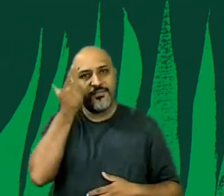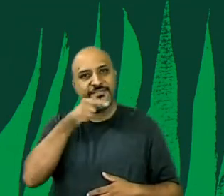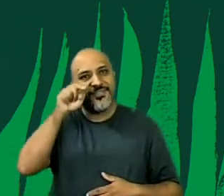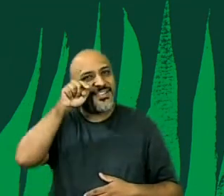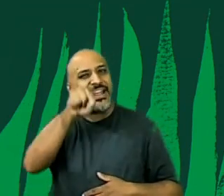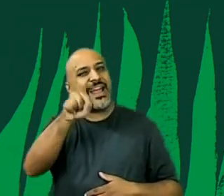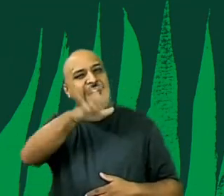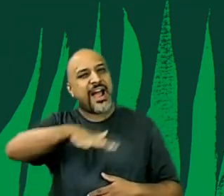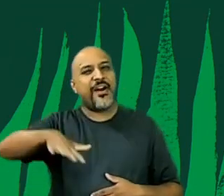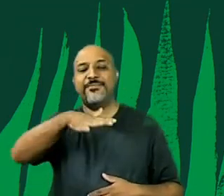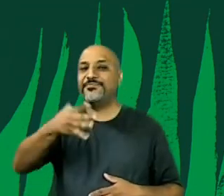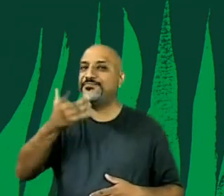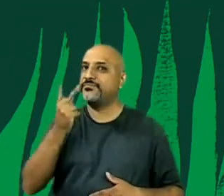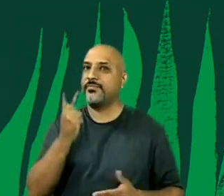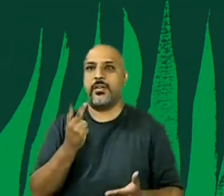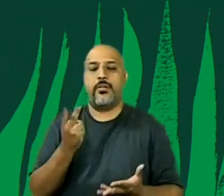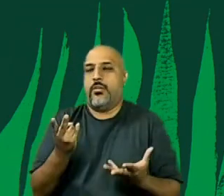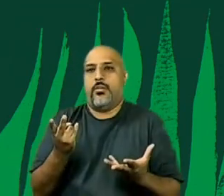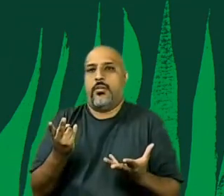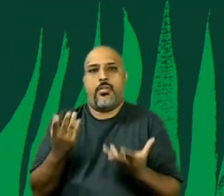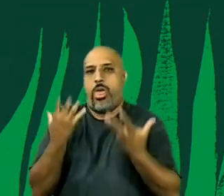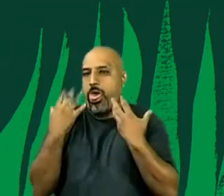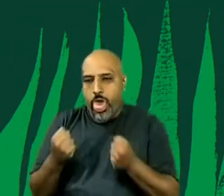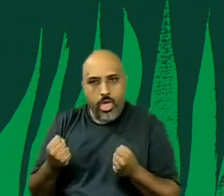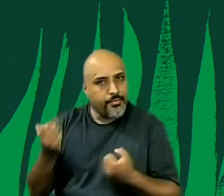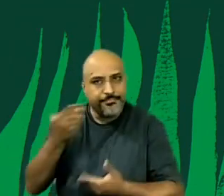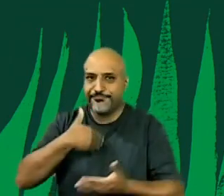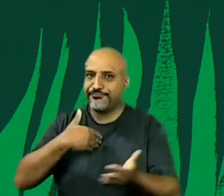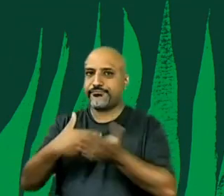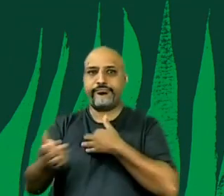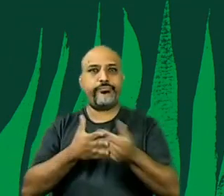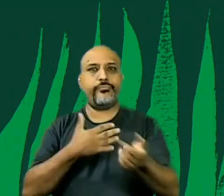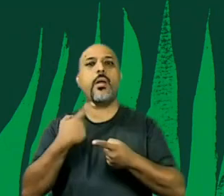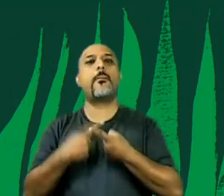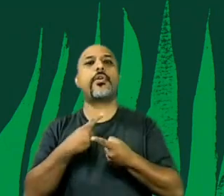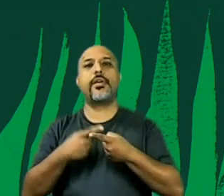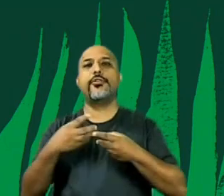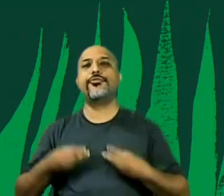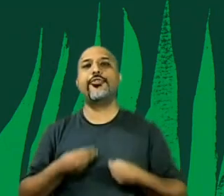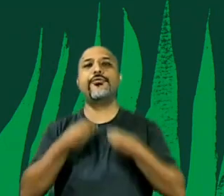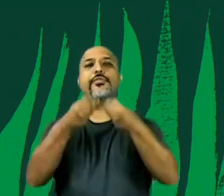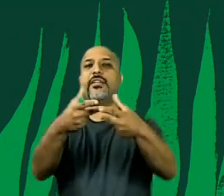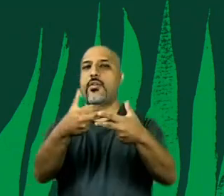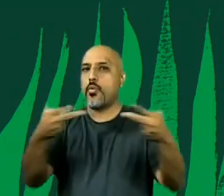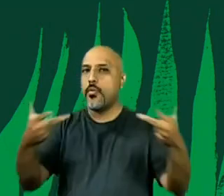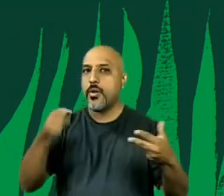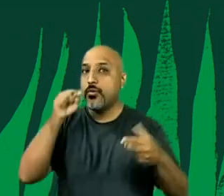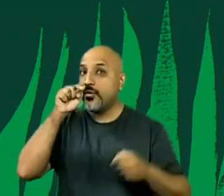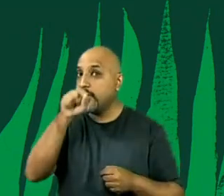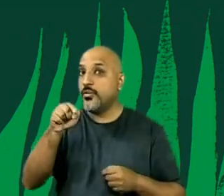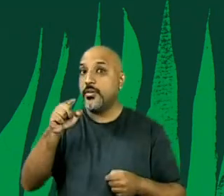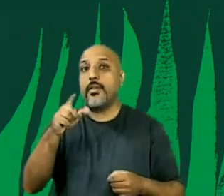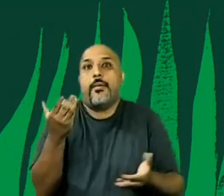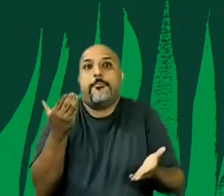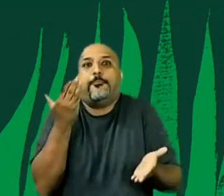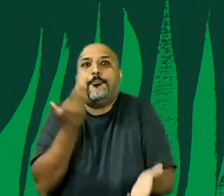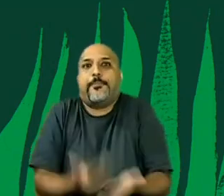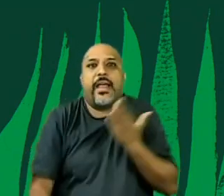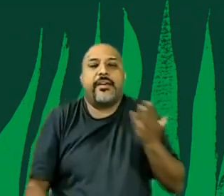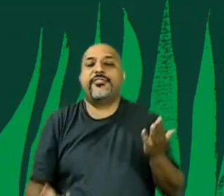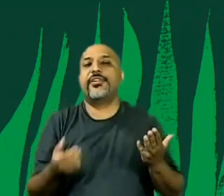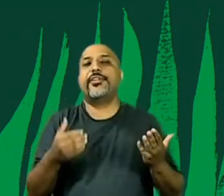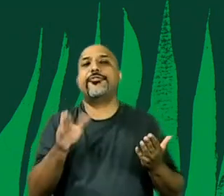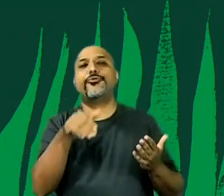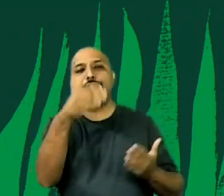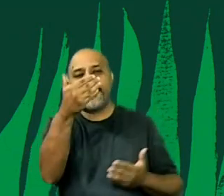the market will swallow you and you up and spit you out. They'll offer you one thing and you lose